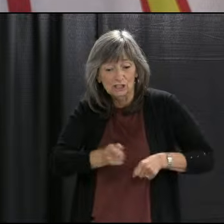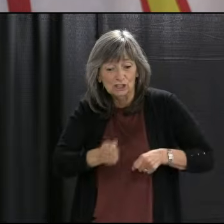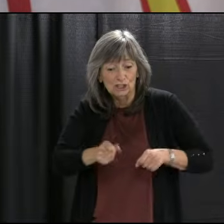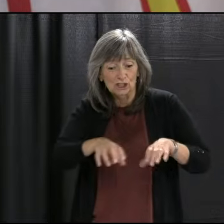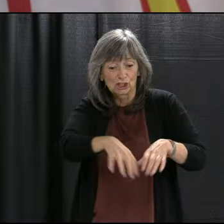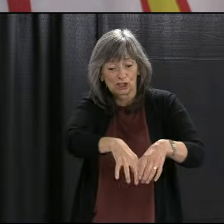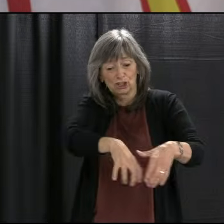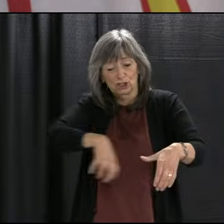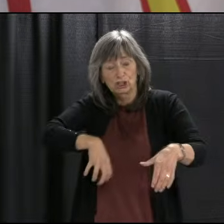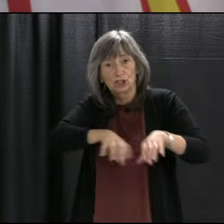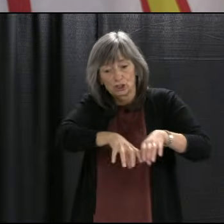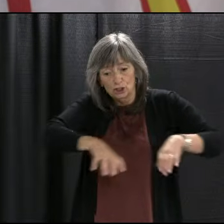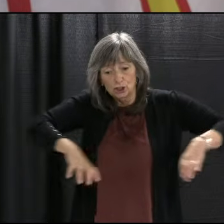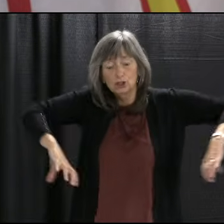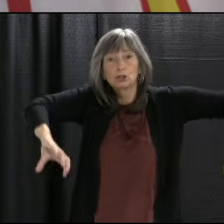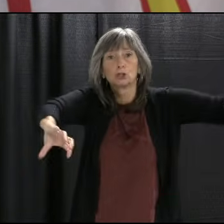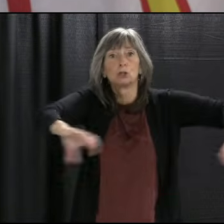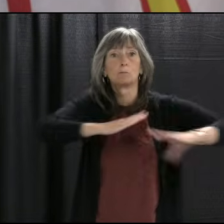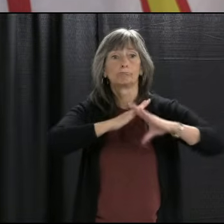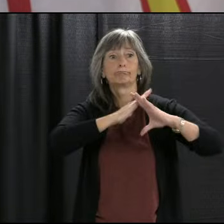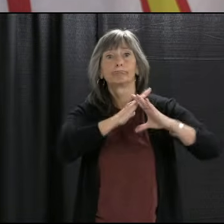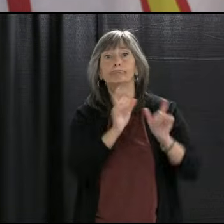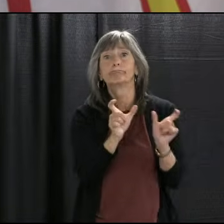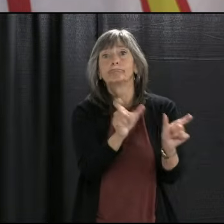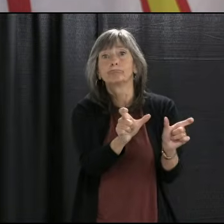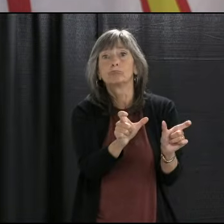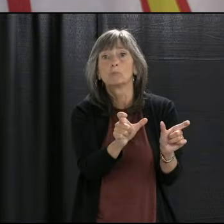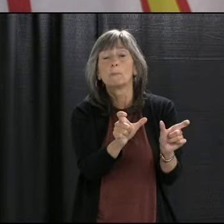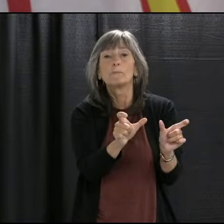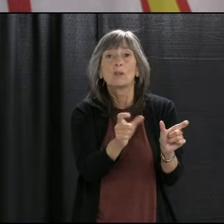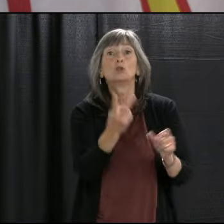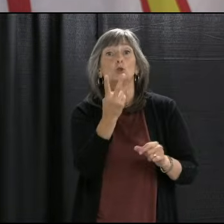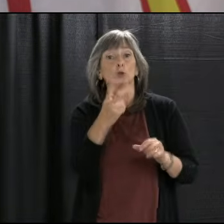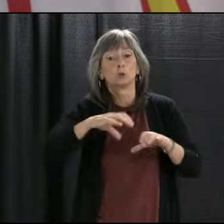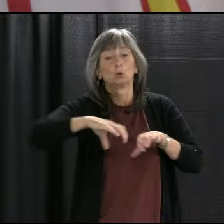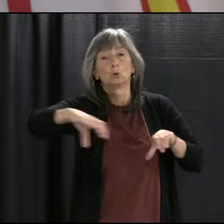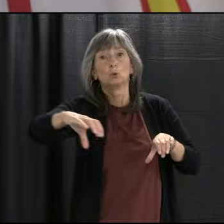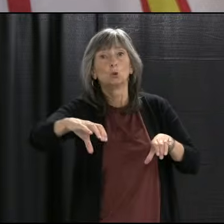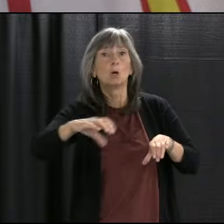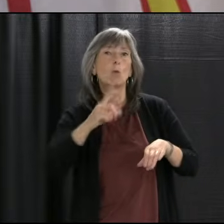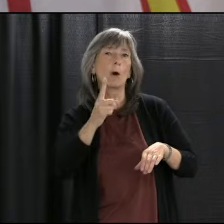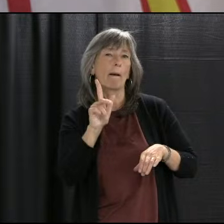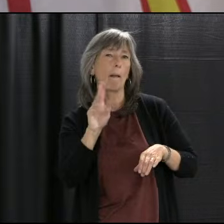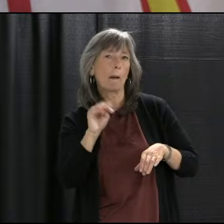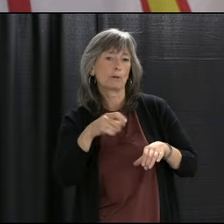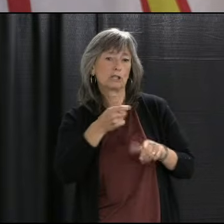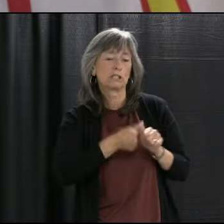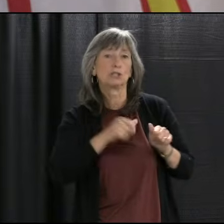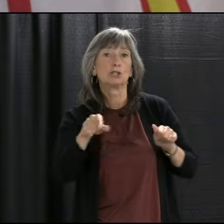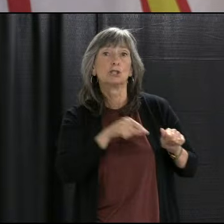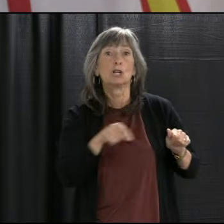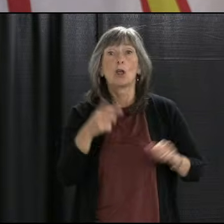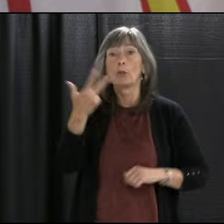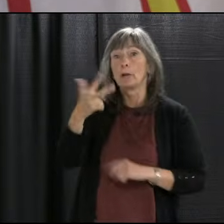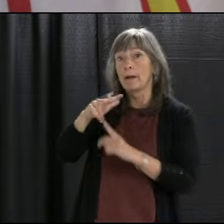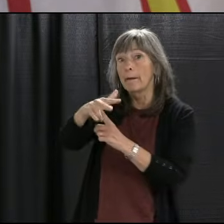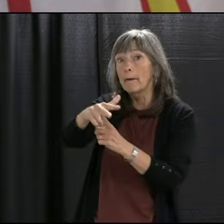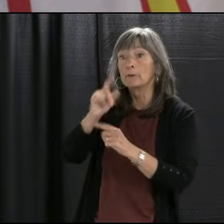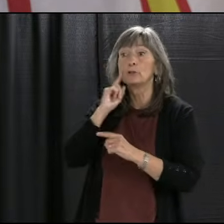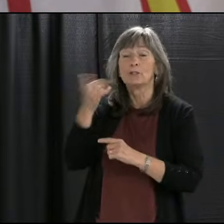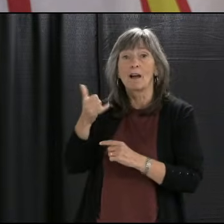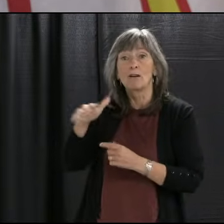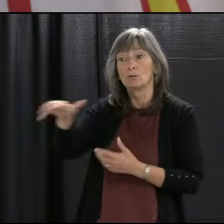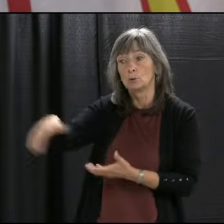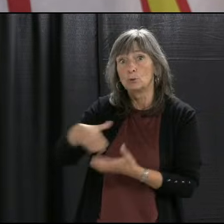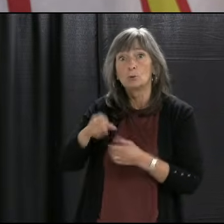2 fire breaks being constructed right now, both of about 1 kilometer each. We have 3 water bombers, 3 helicopters, and ground crews on the fire this morning,